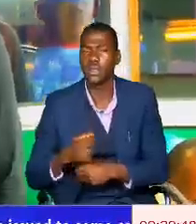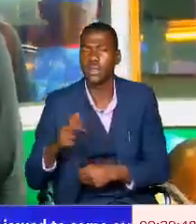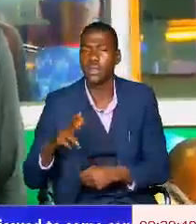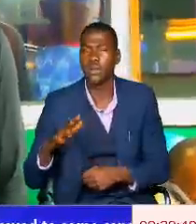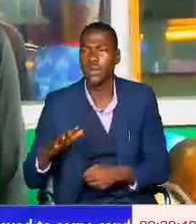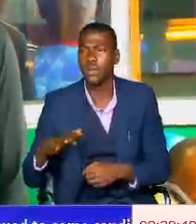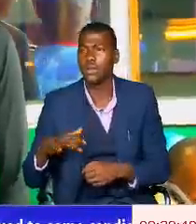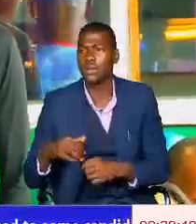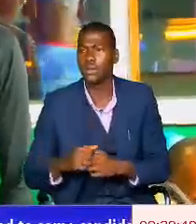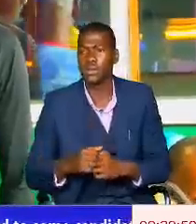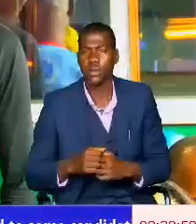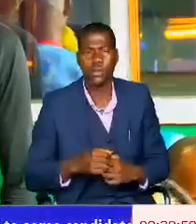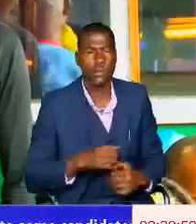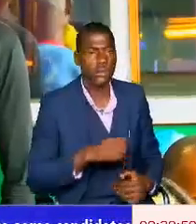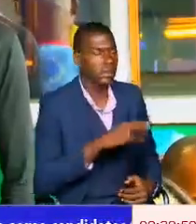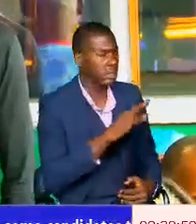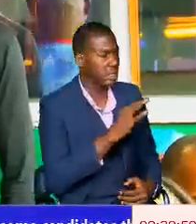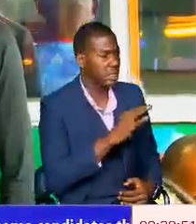That was